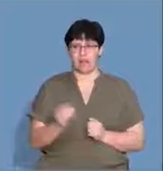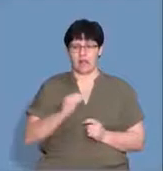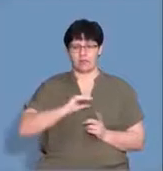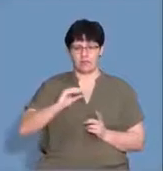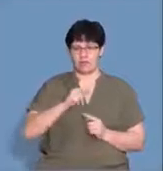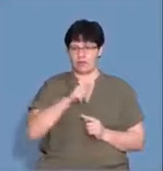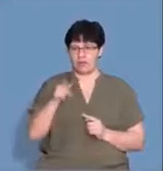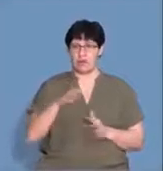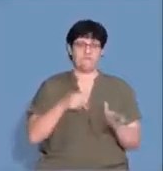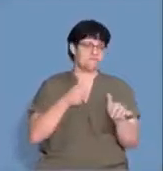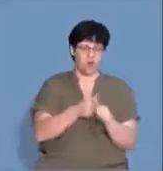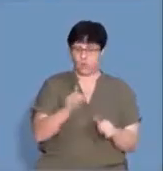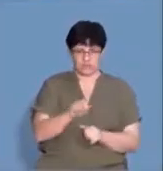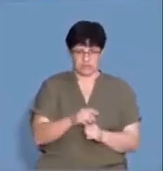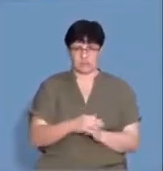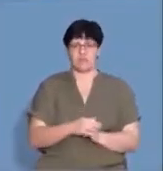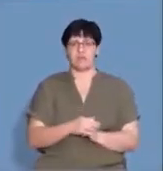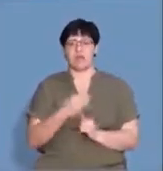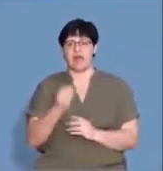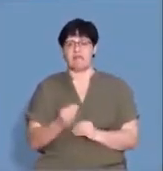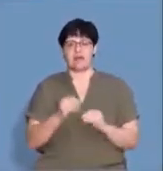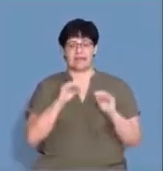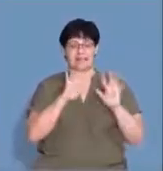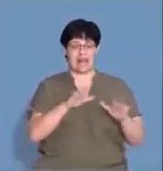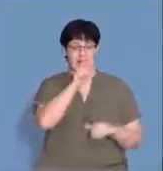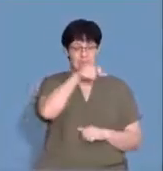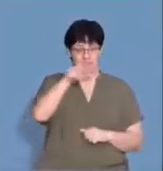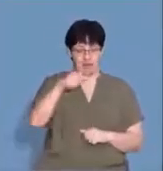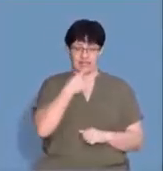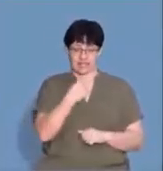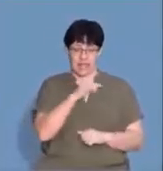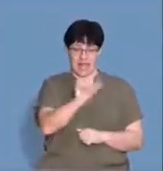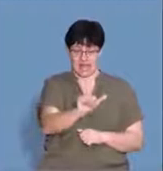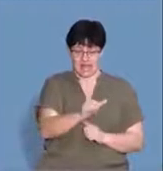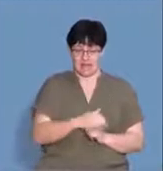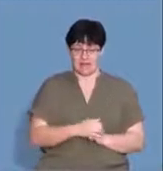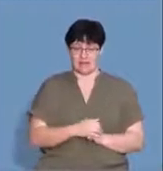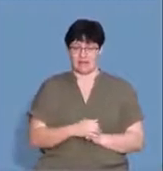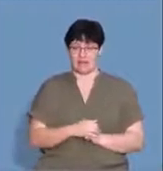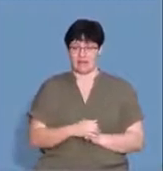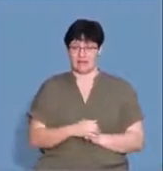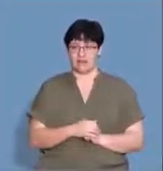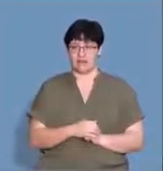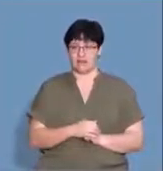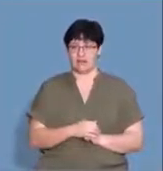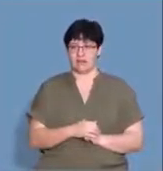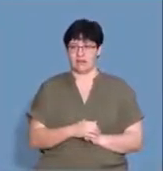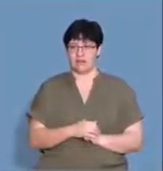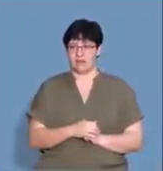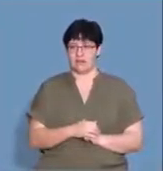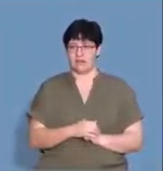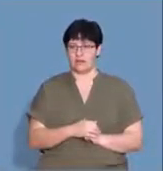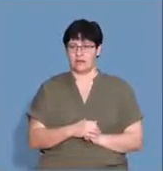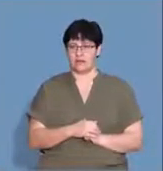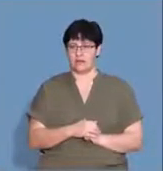the app were as follows. We had 10 people that said A. Okay, I want to actually write out